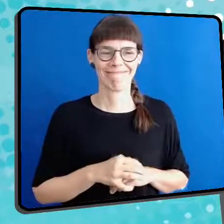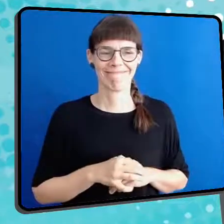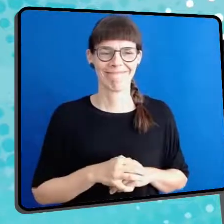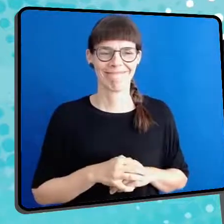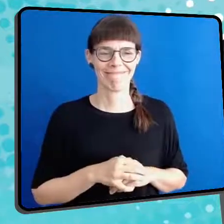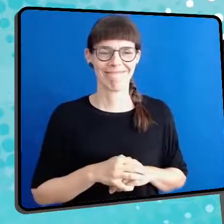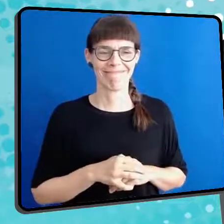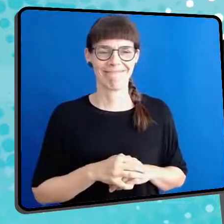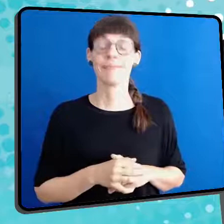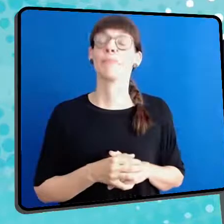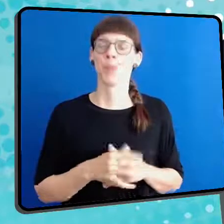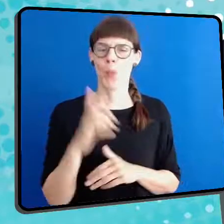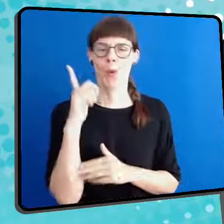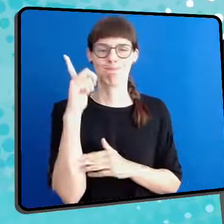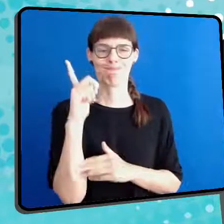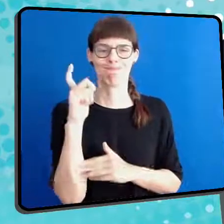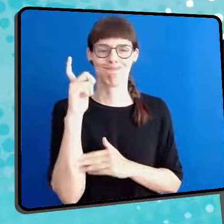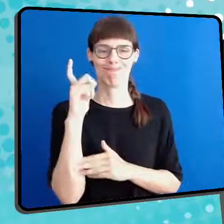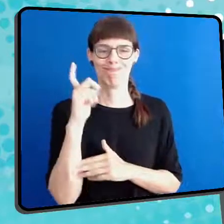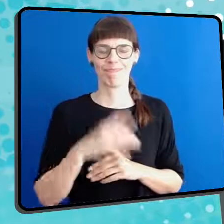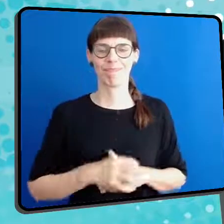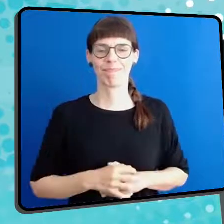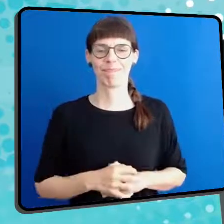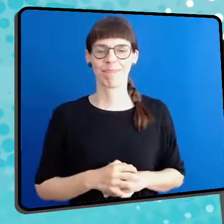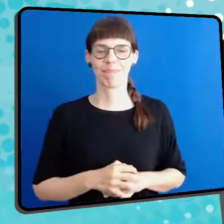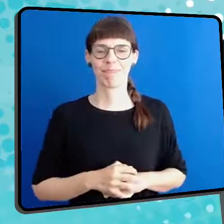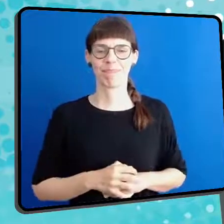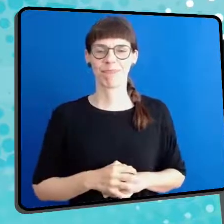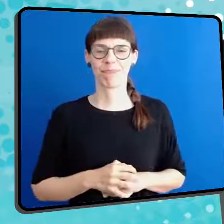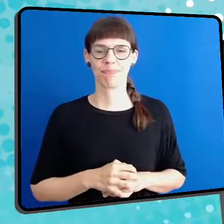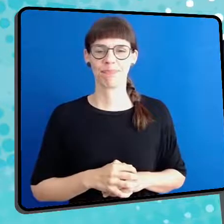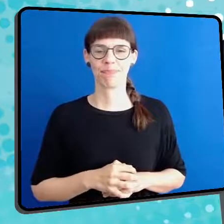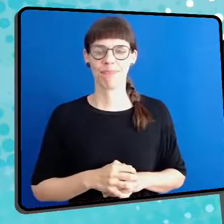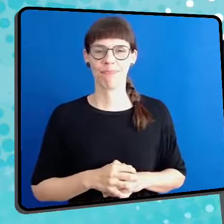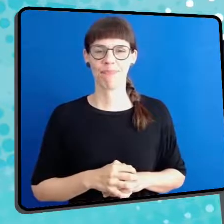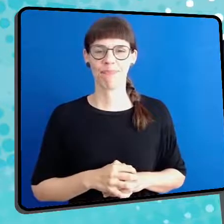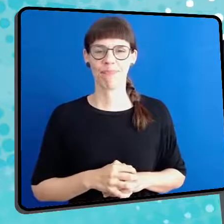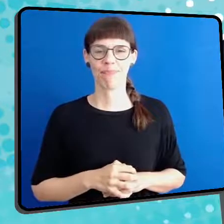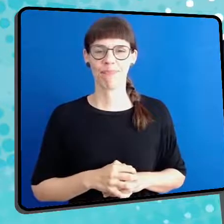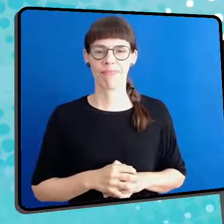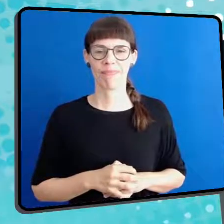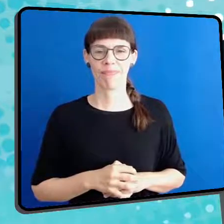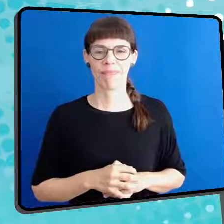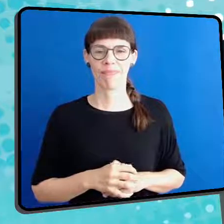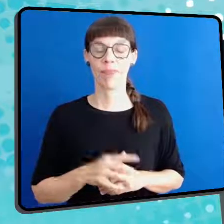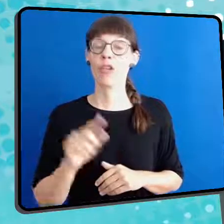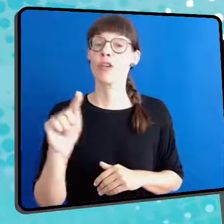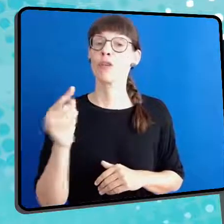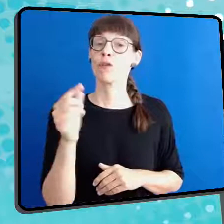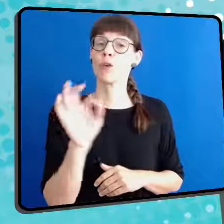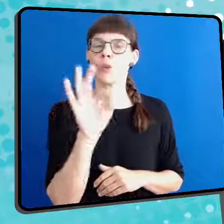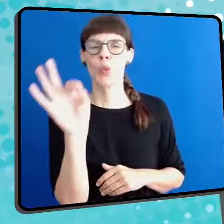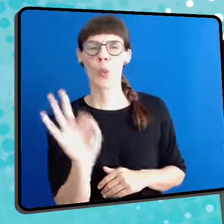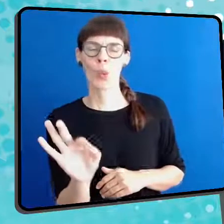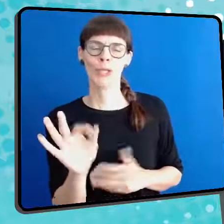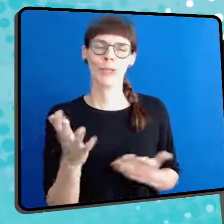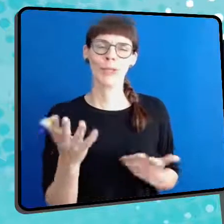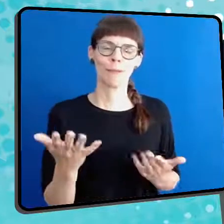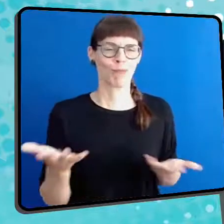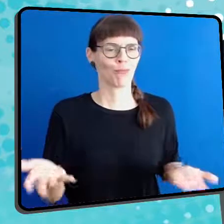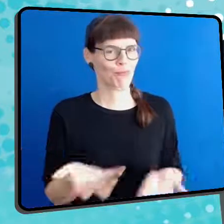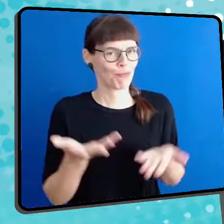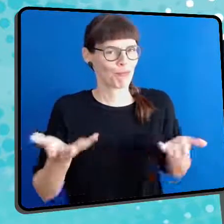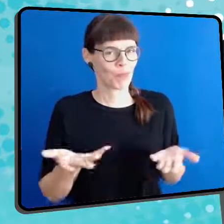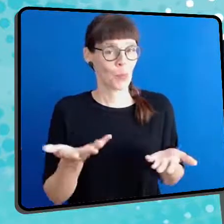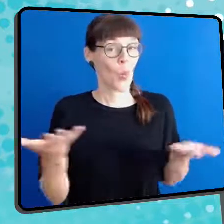let's get started. So I'll start with the first question. Maybe we'll start with quite a normal one. So what was your